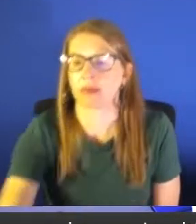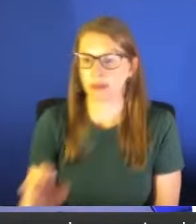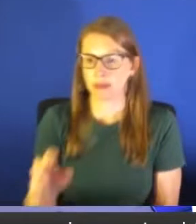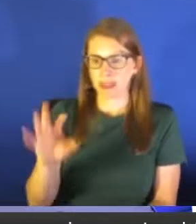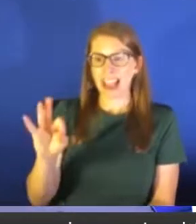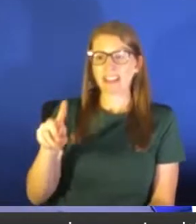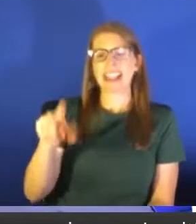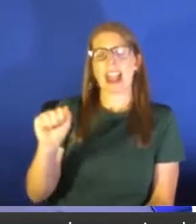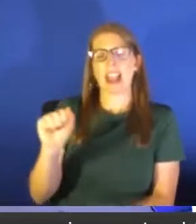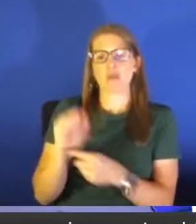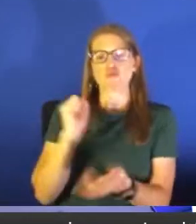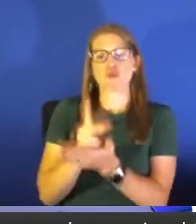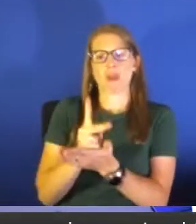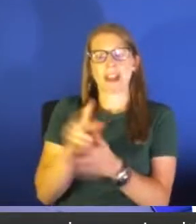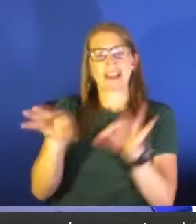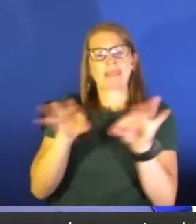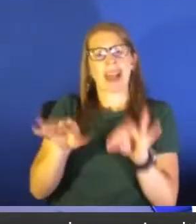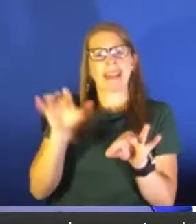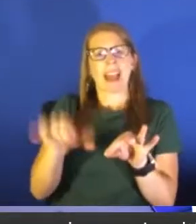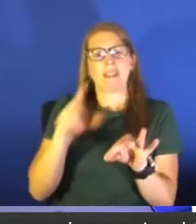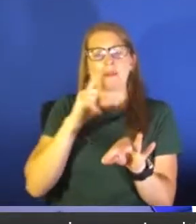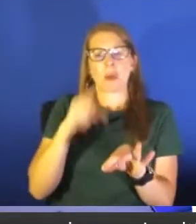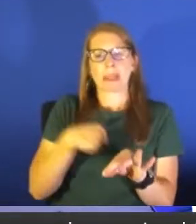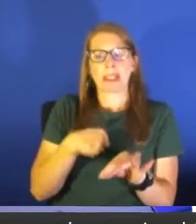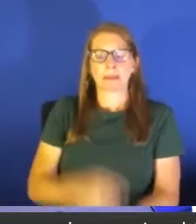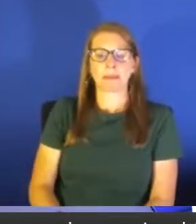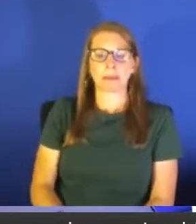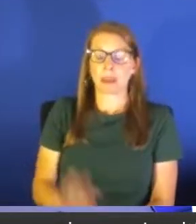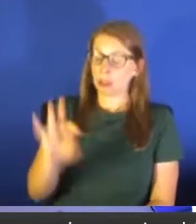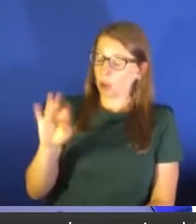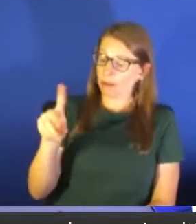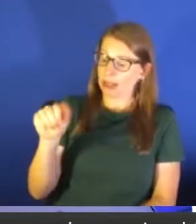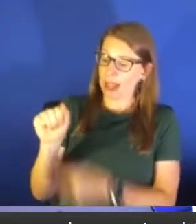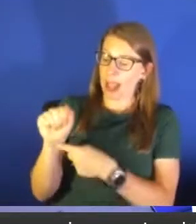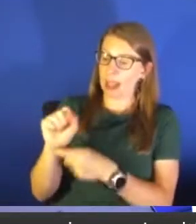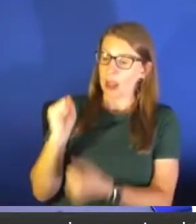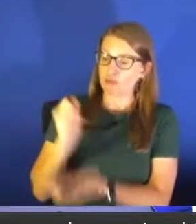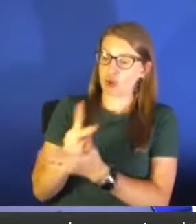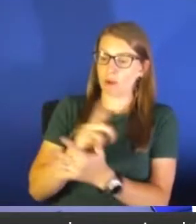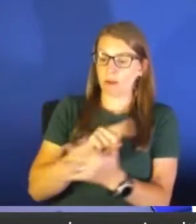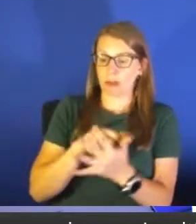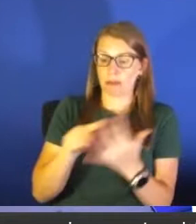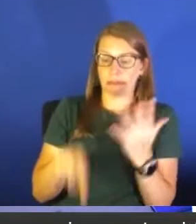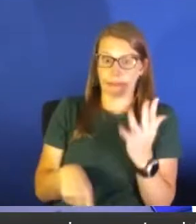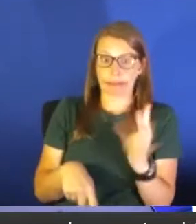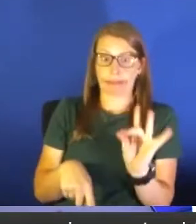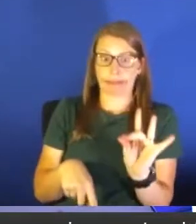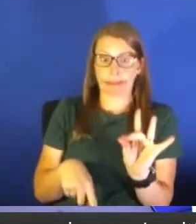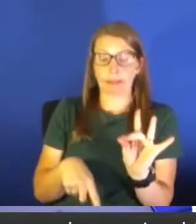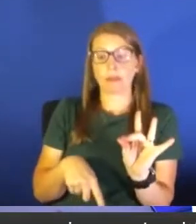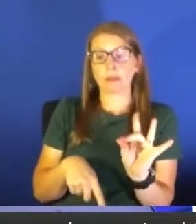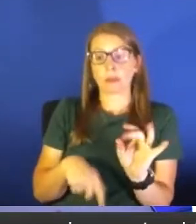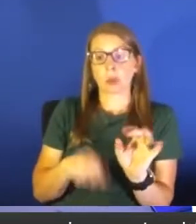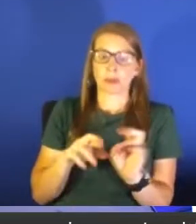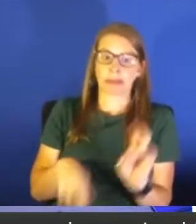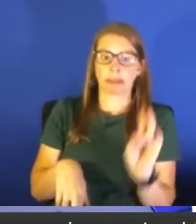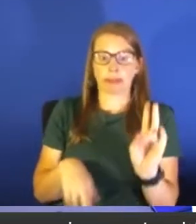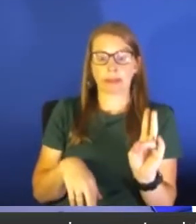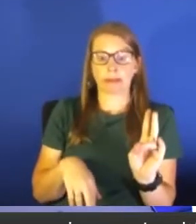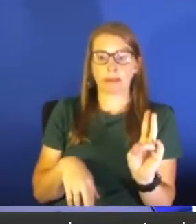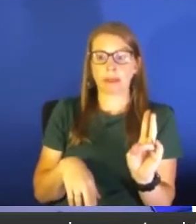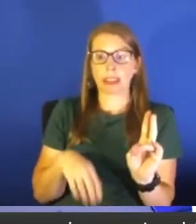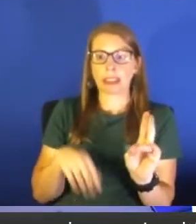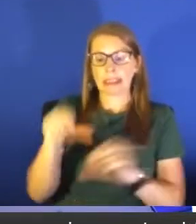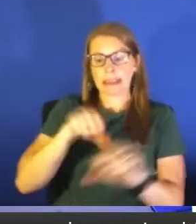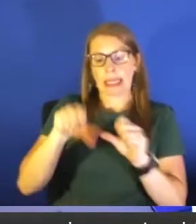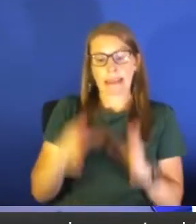explain that part to me. Why are these FDA approved still when we start having some of this research comes out? I mean, scientists